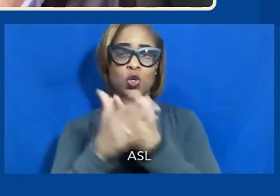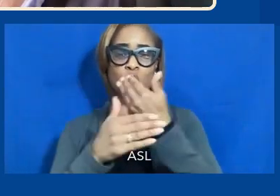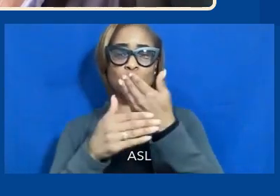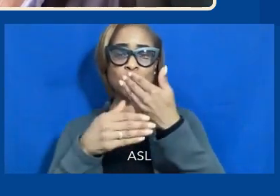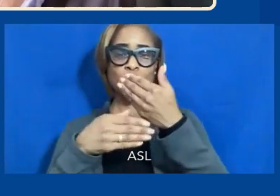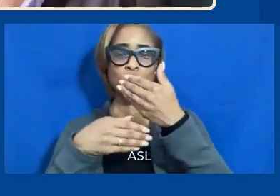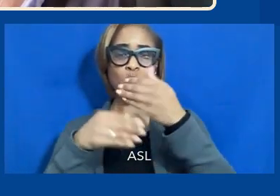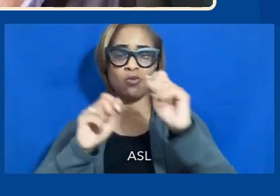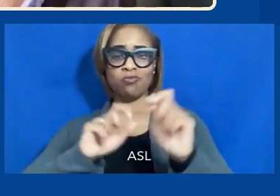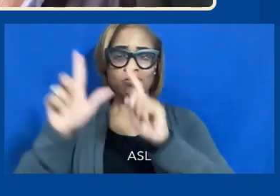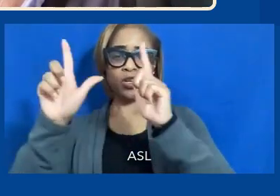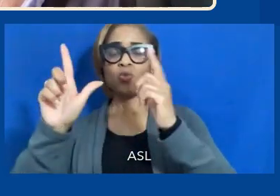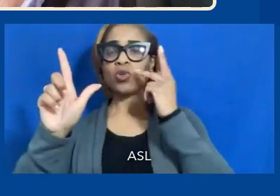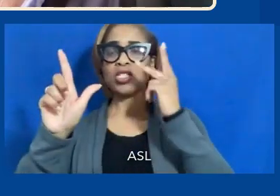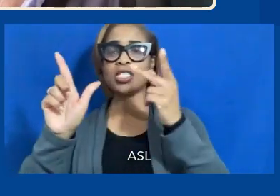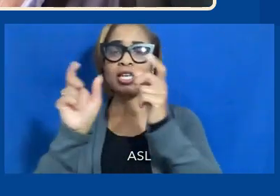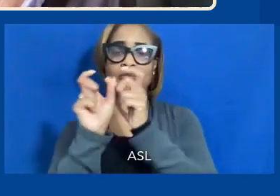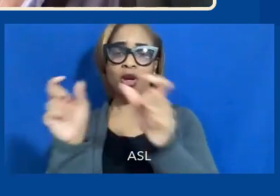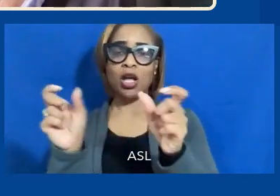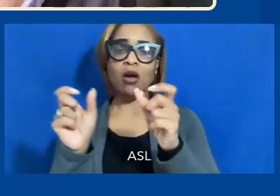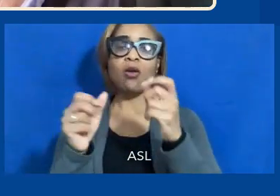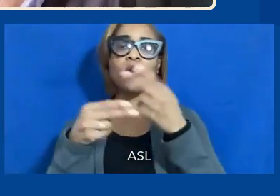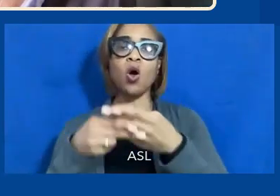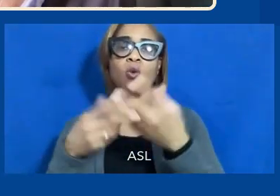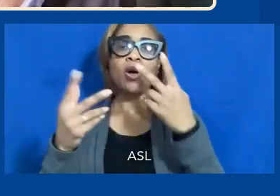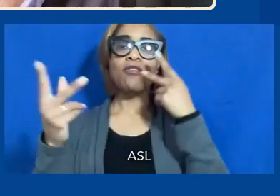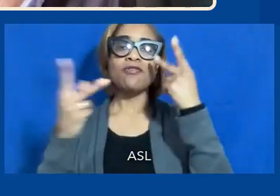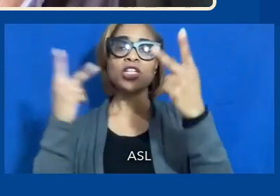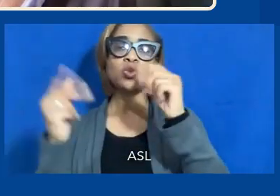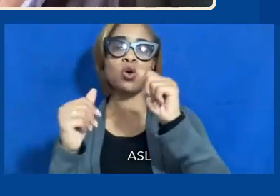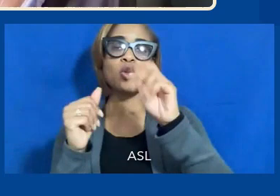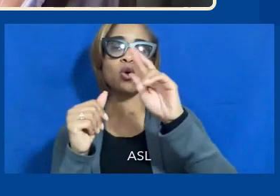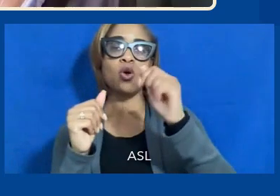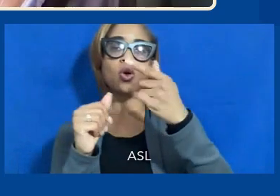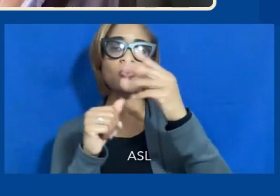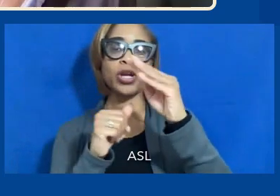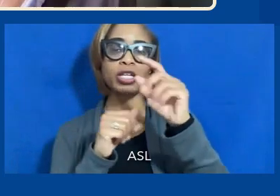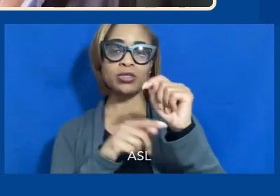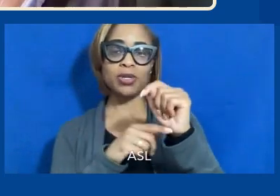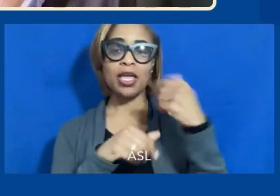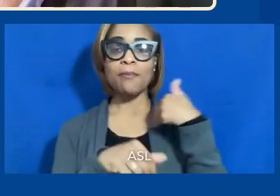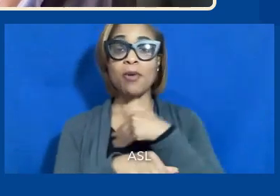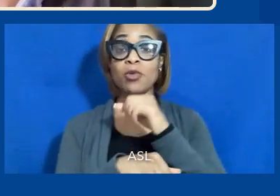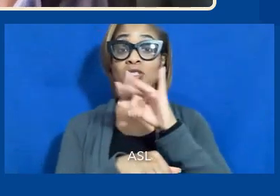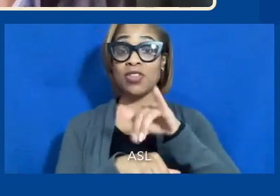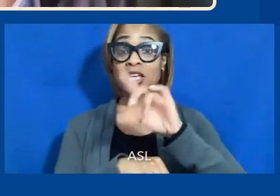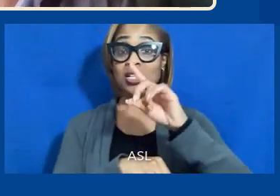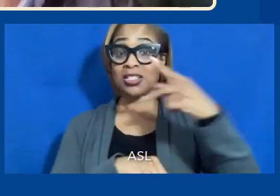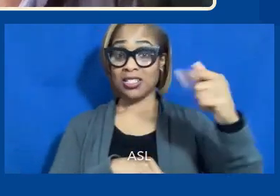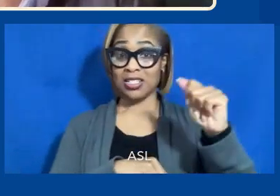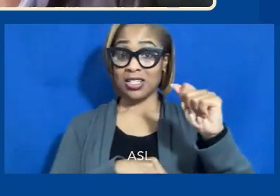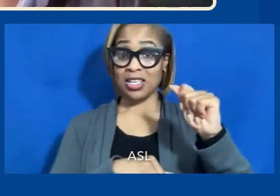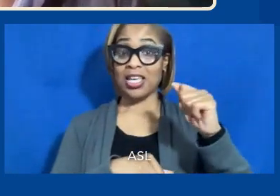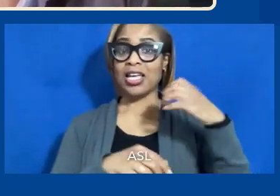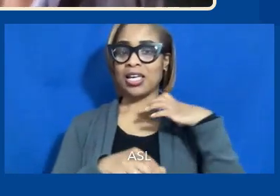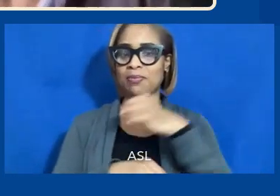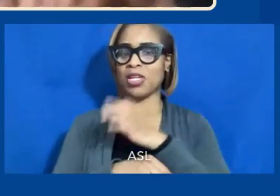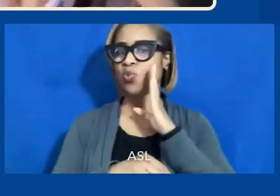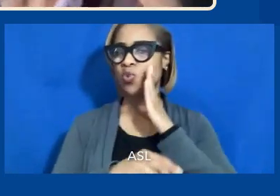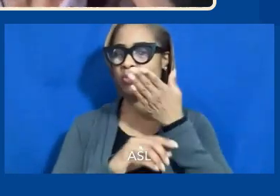breakout room called Visual Arrangements. Members of the DCA's steering committee will be there to continue this